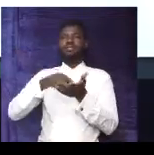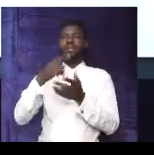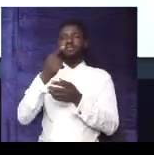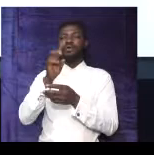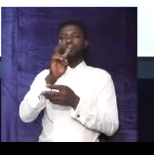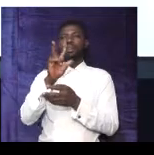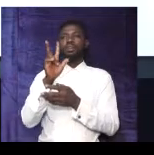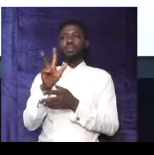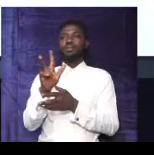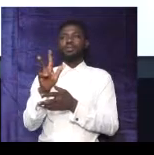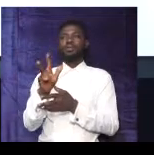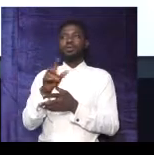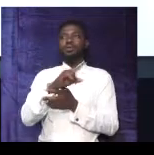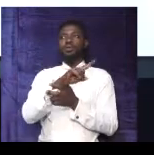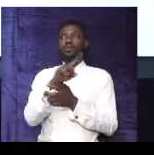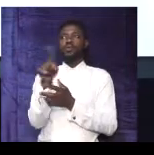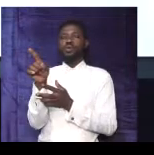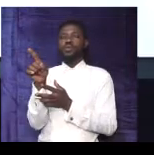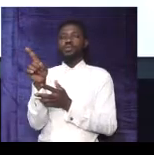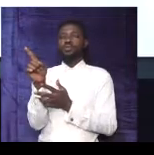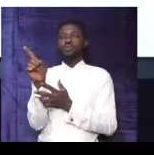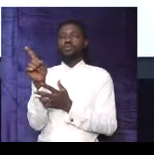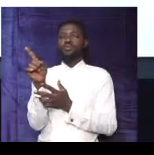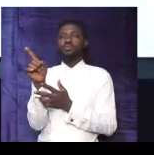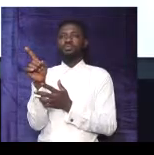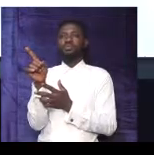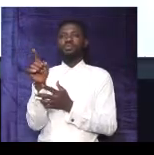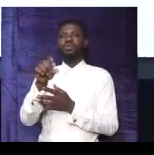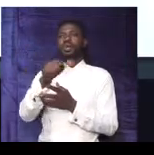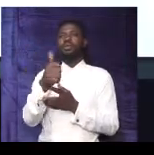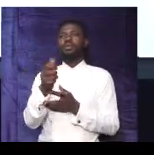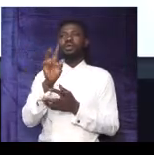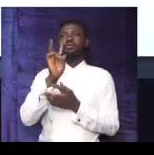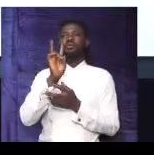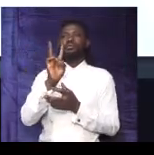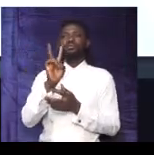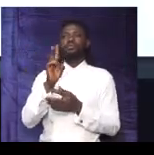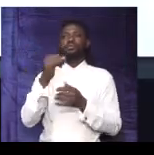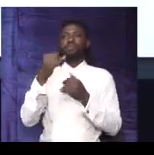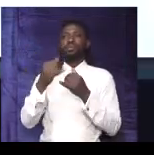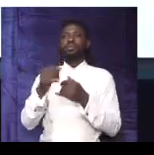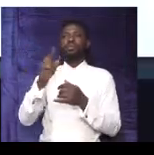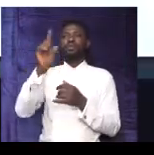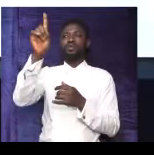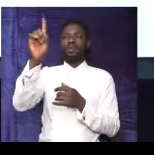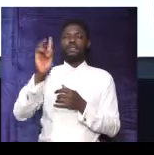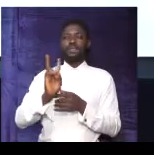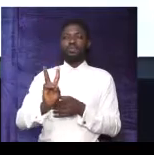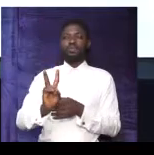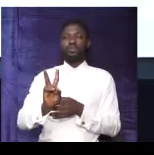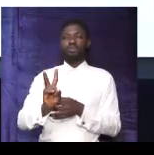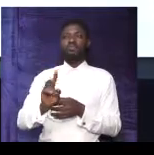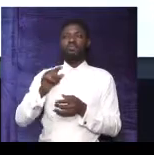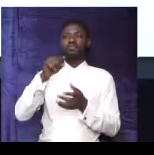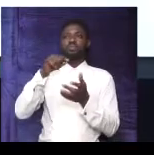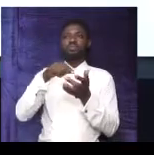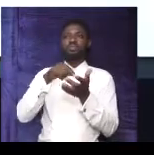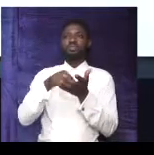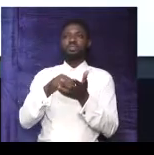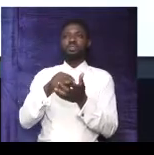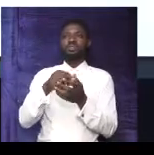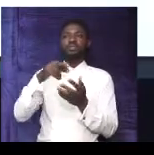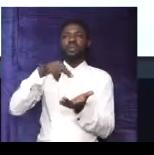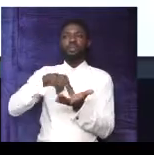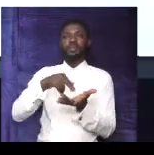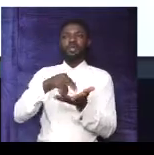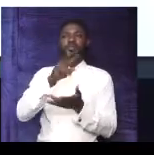for 23. Now I'm going to draw 1, and then another 2 line below. So this is 1 and this is 2. So this represents